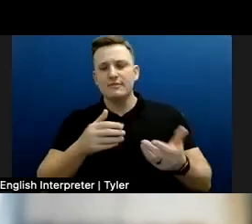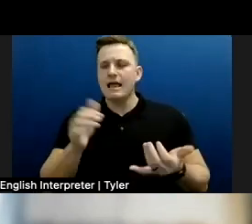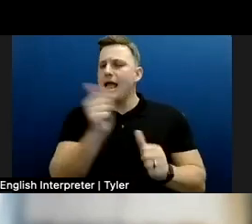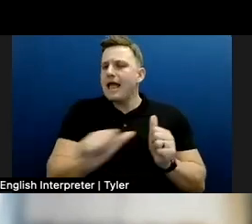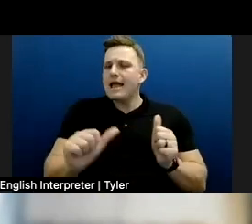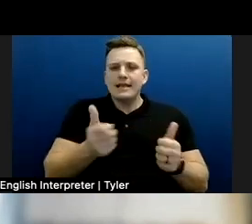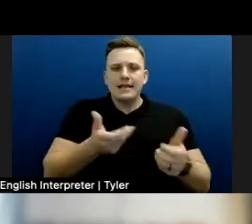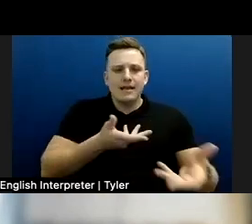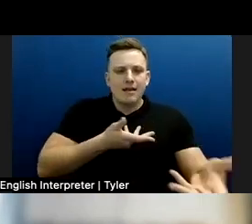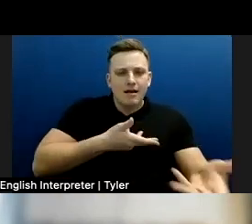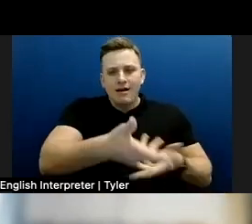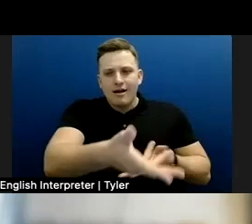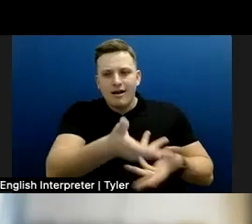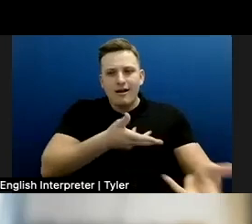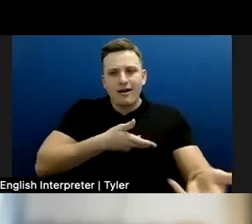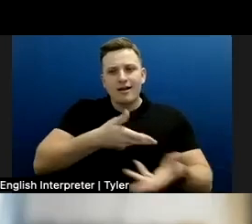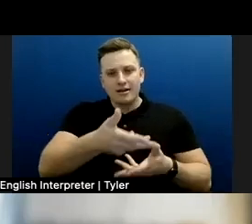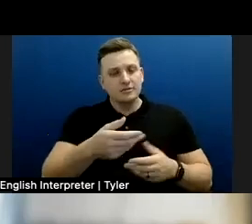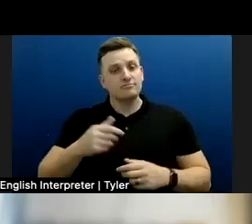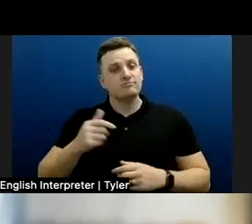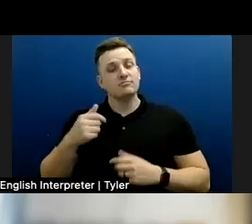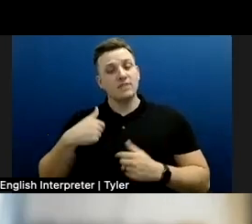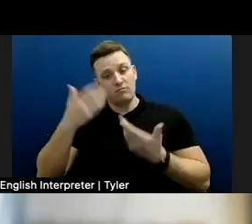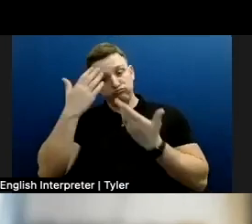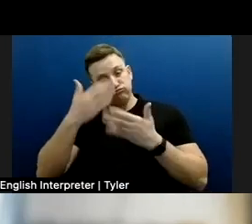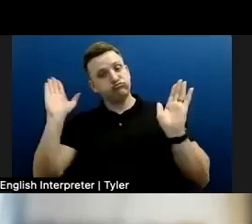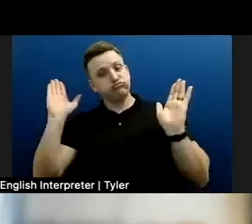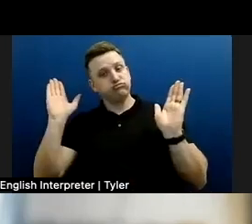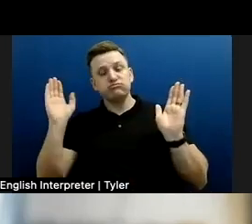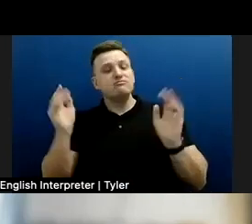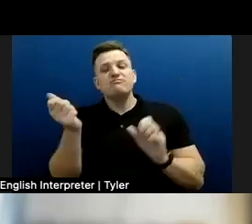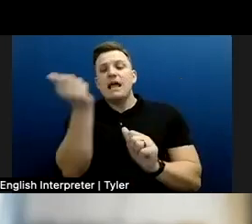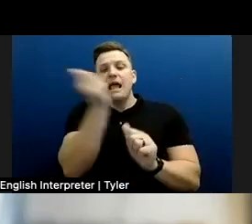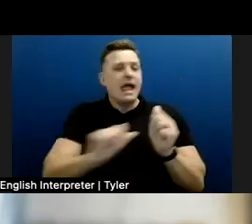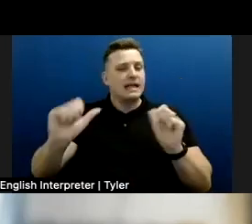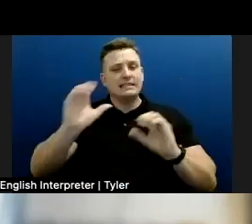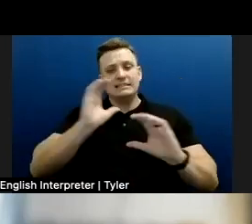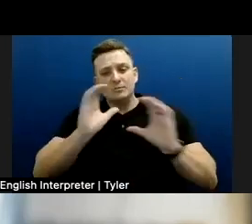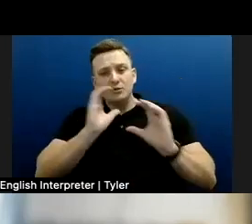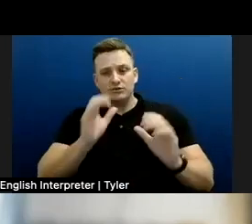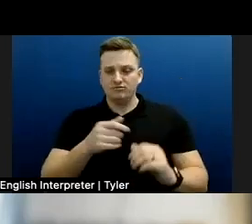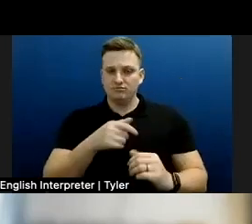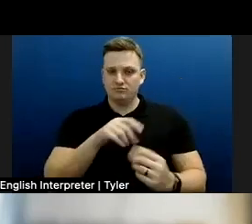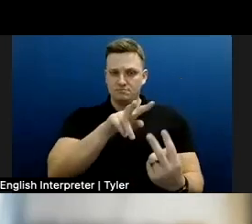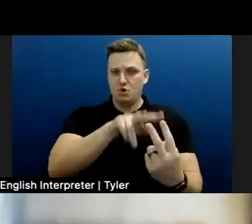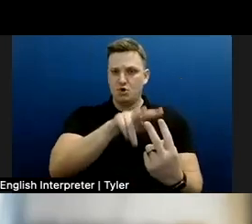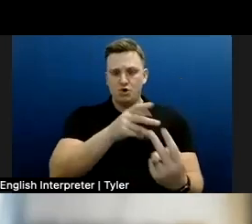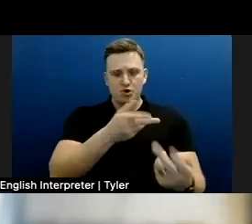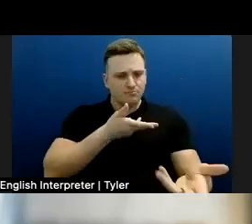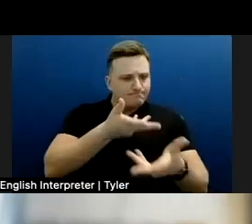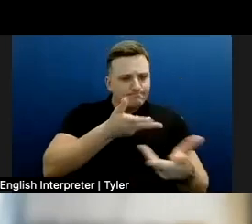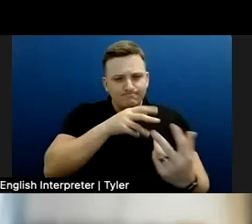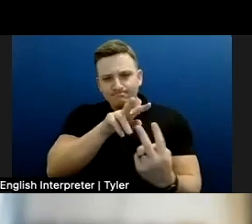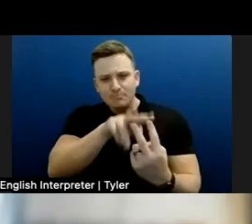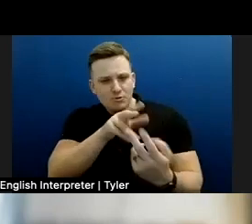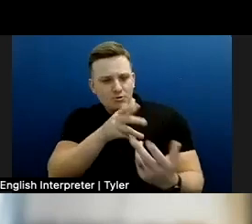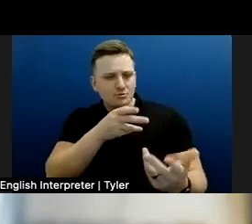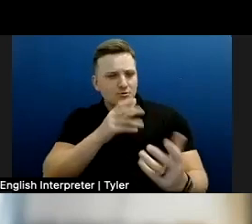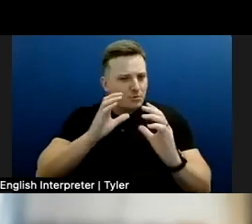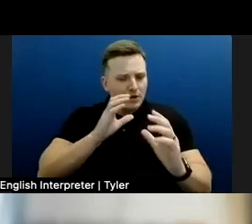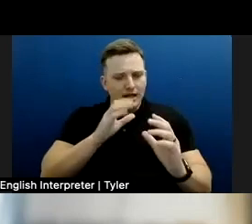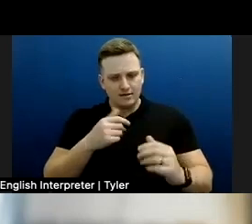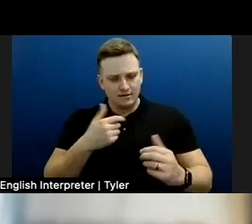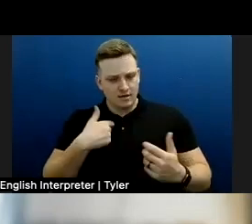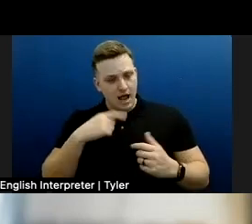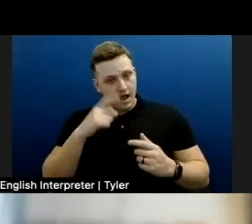If we grant the potential to any communication partner in front of us as someone who is trying to make a connection,